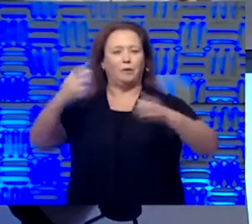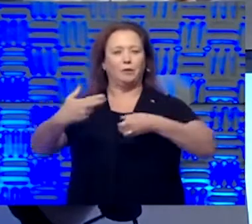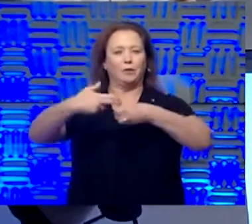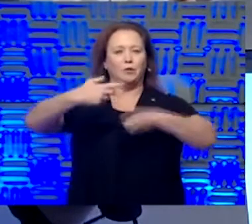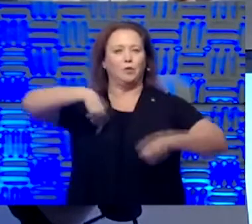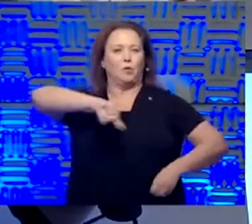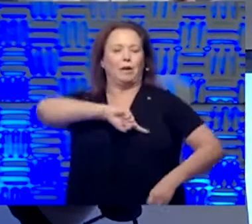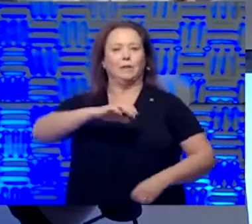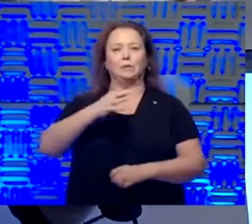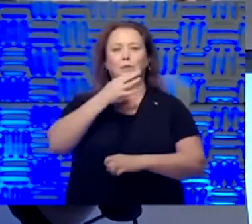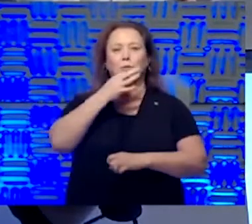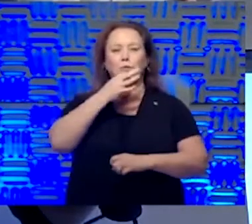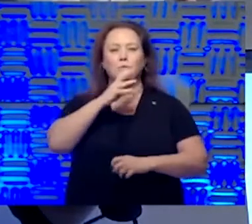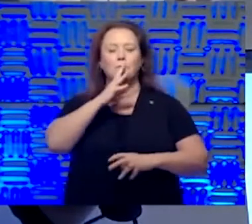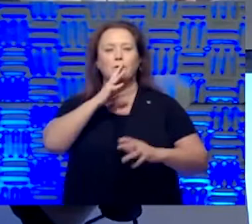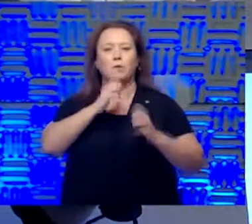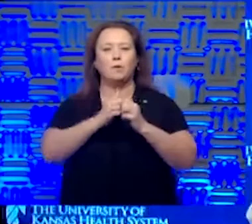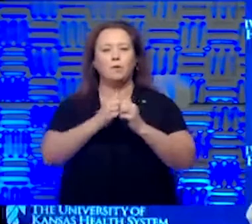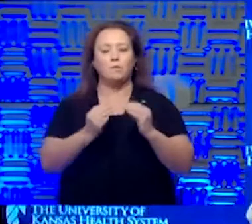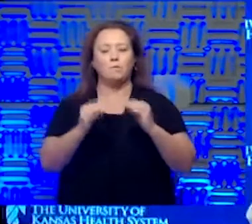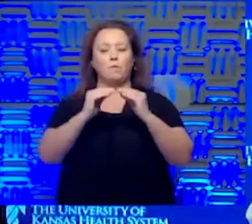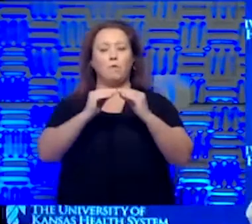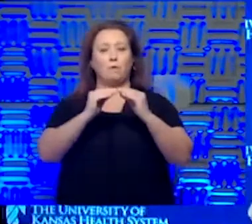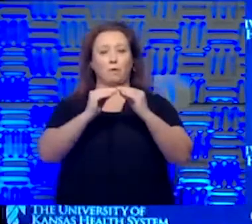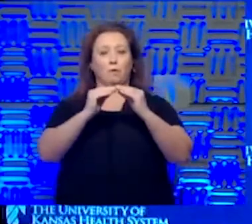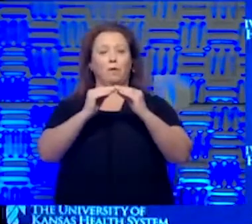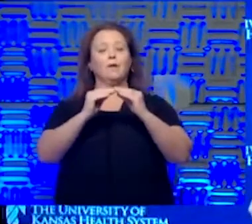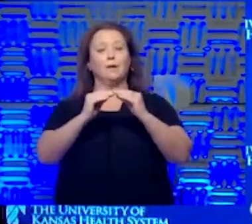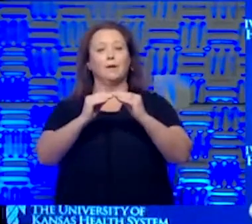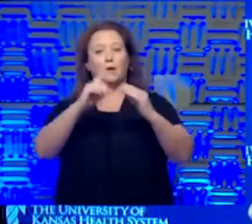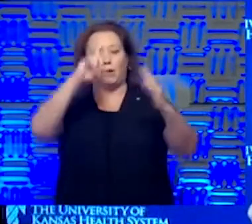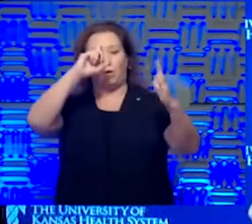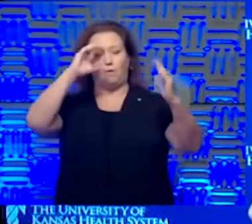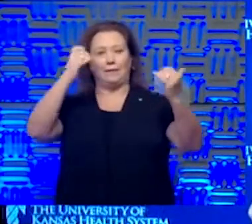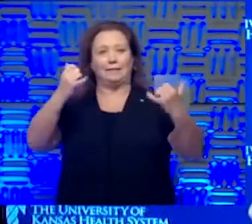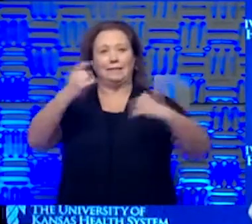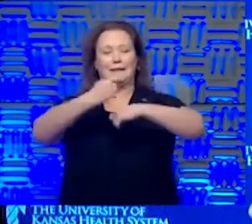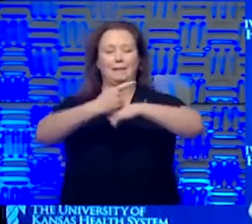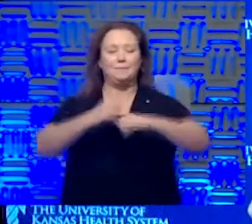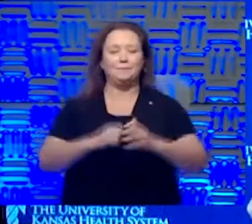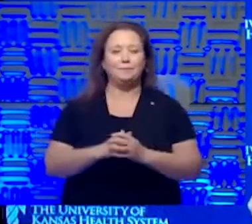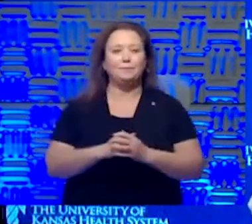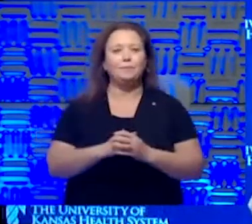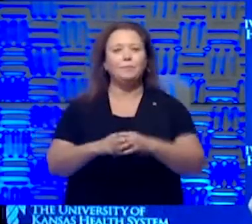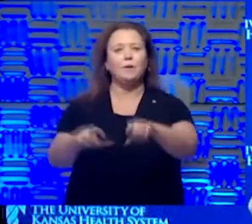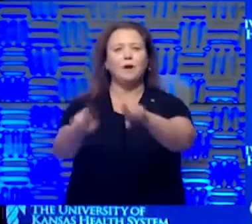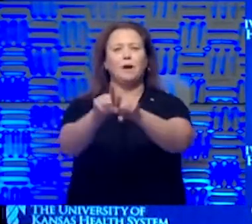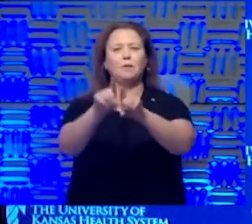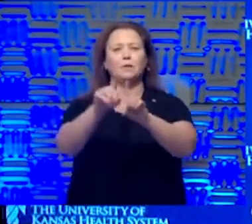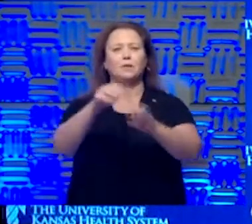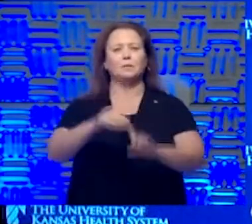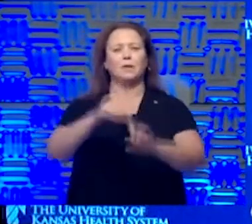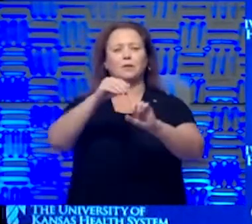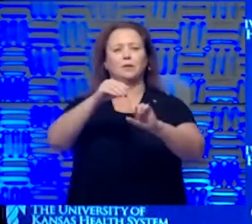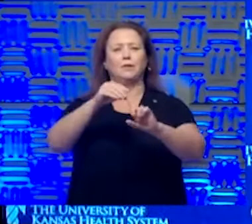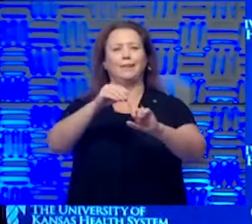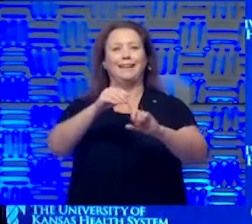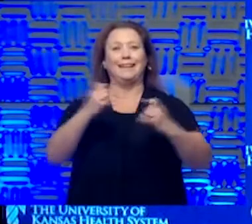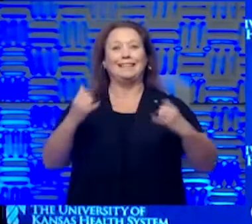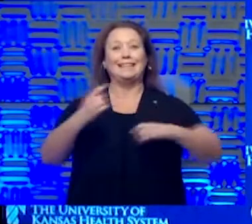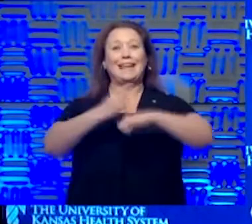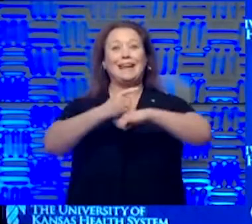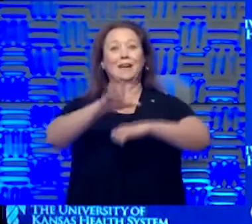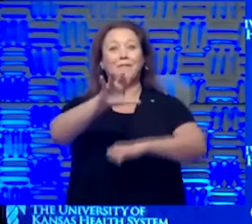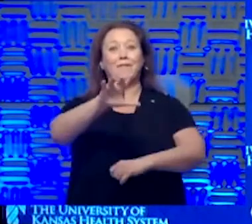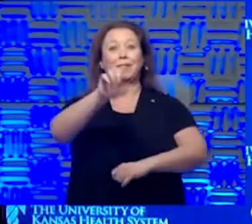bit, and we'll talk with you more to talk with her, we hope, then. Also, just a special note, this is our 51st